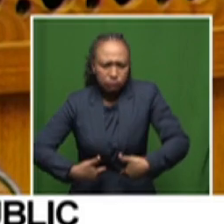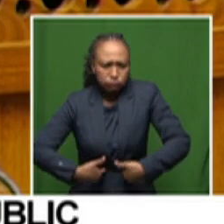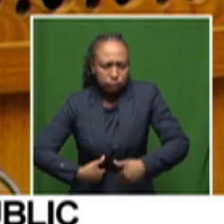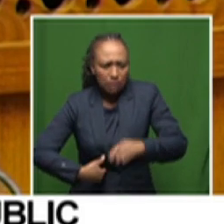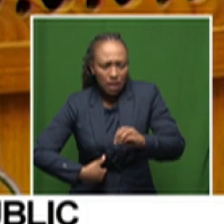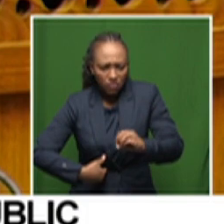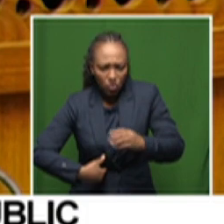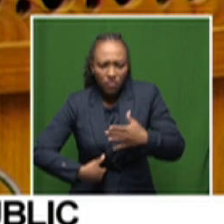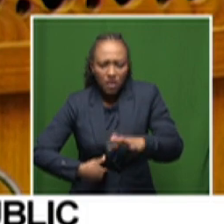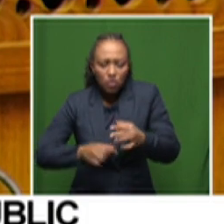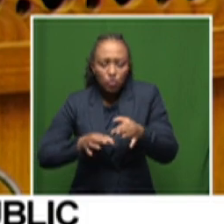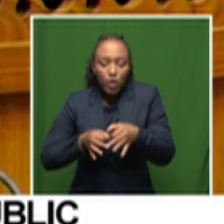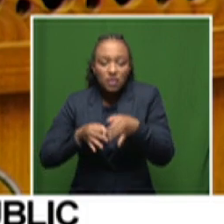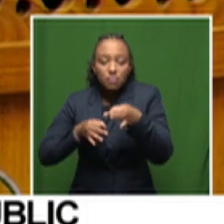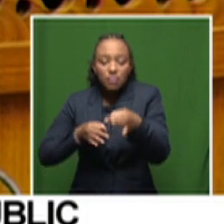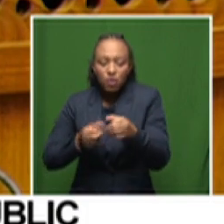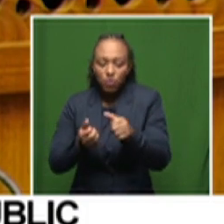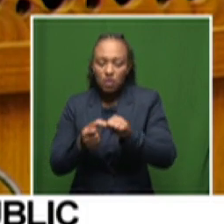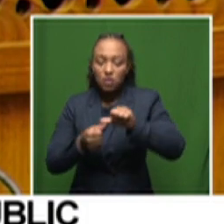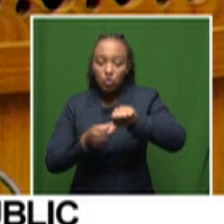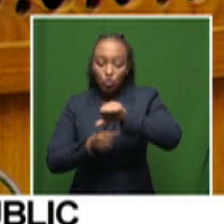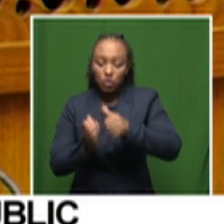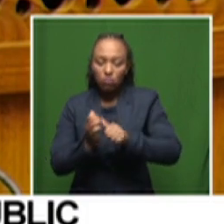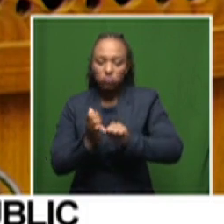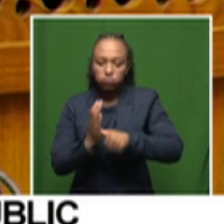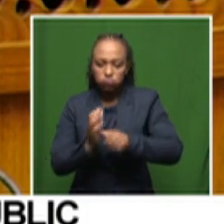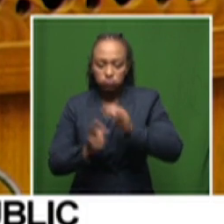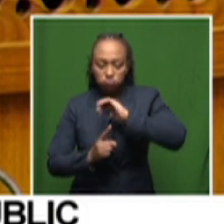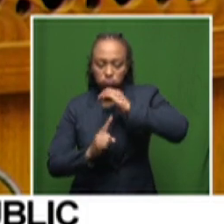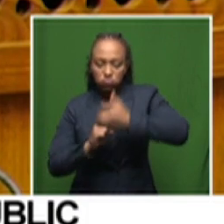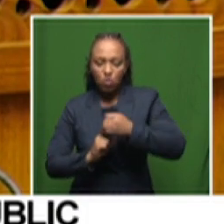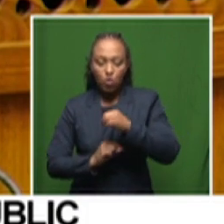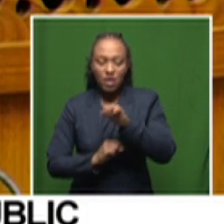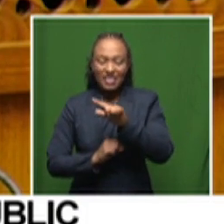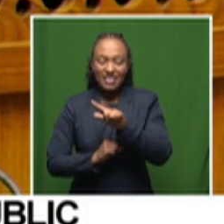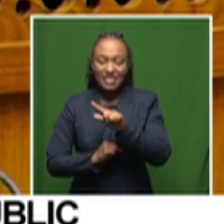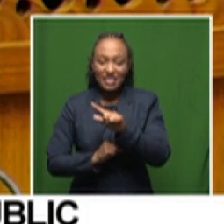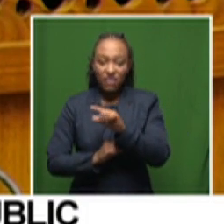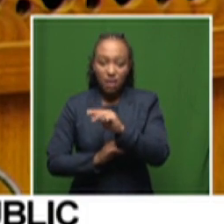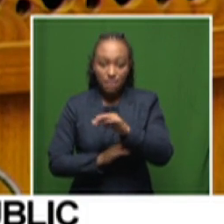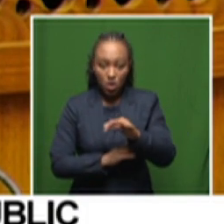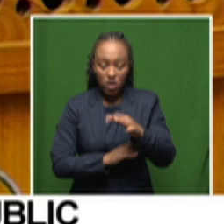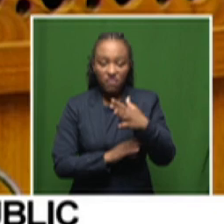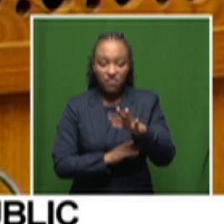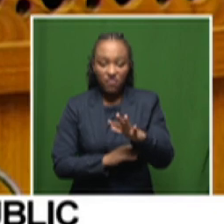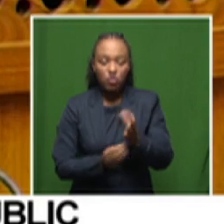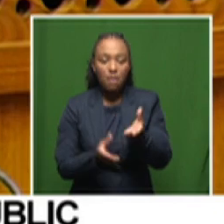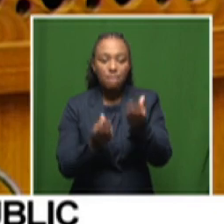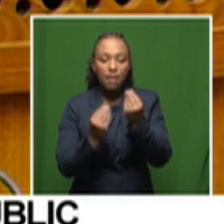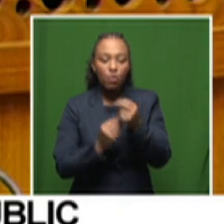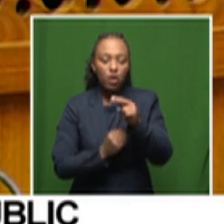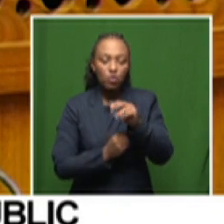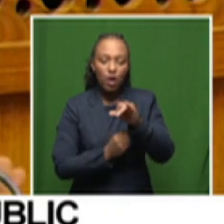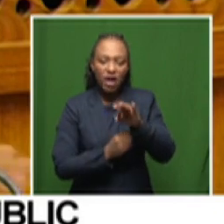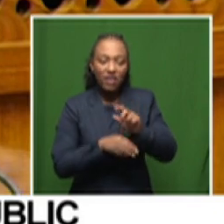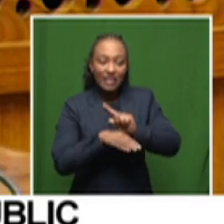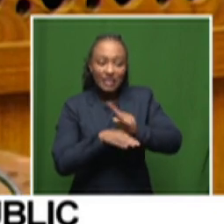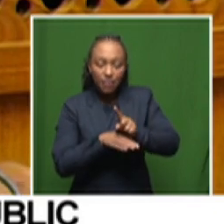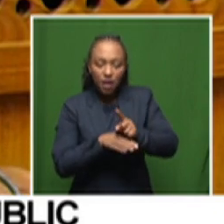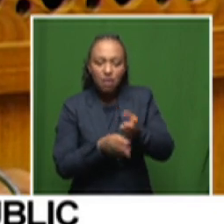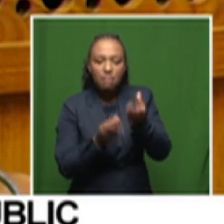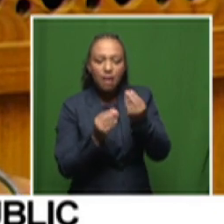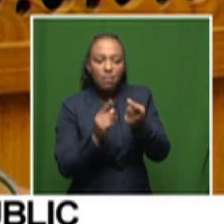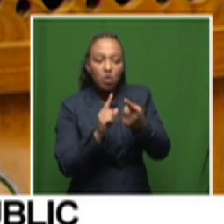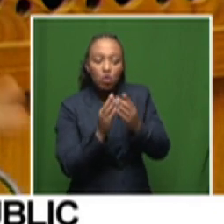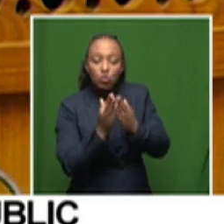protection. 7 million people accessed the temporary employment relief scheme through the